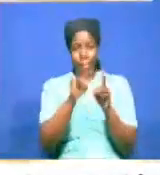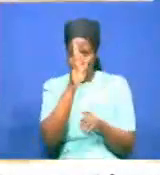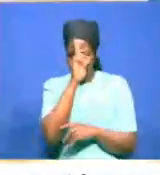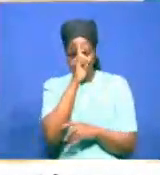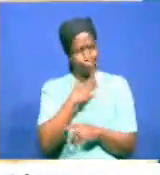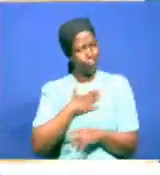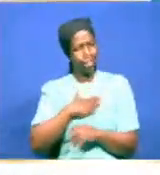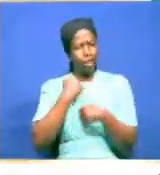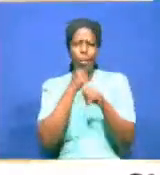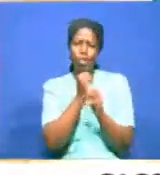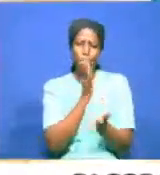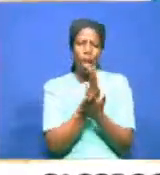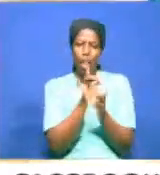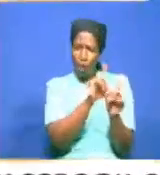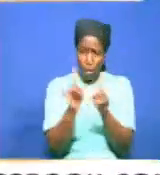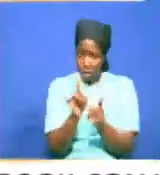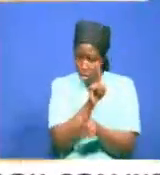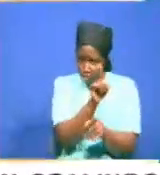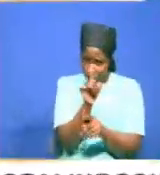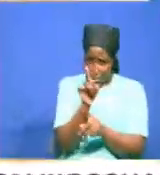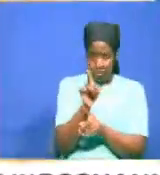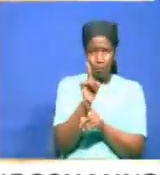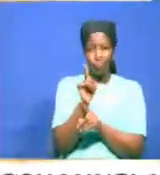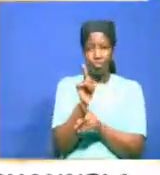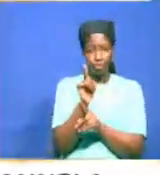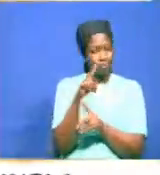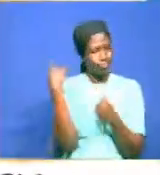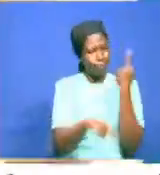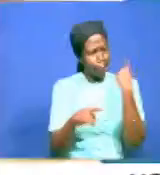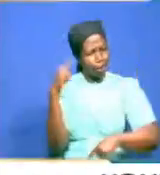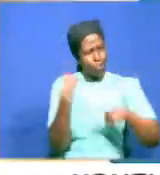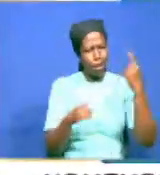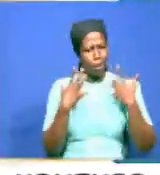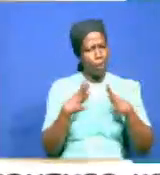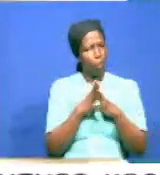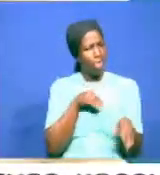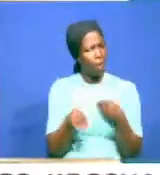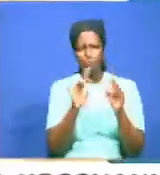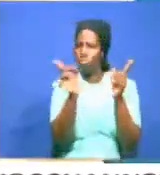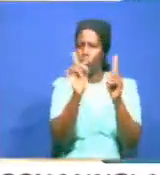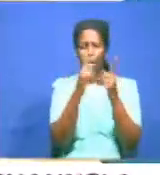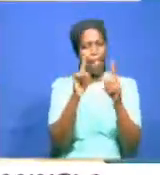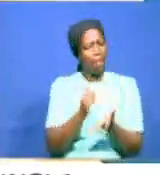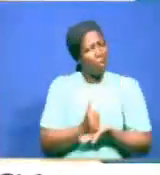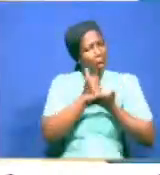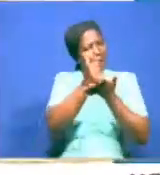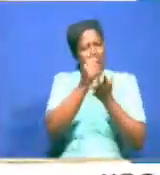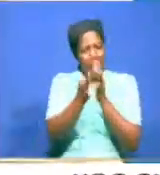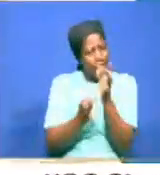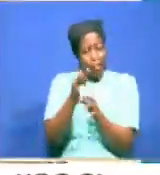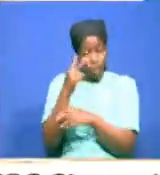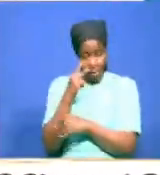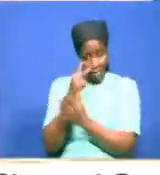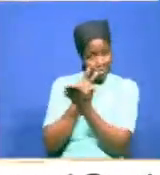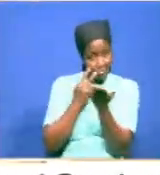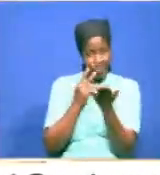you ensure also that you are also not brutalizing persons with disabilities, but you are helping them yes. in okay. case you come okay. across them?